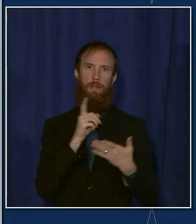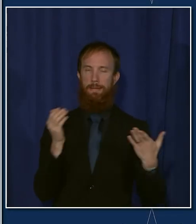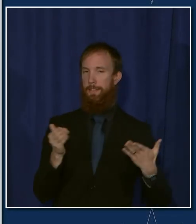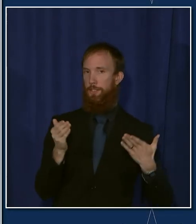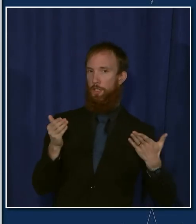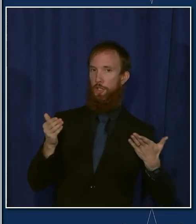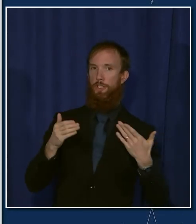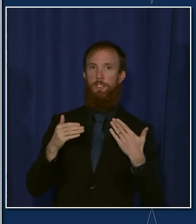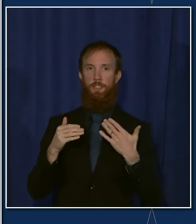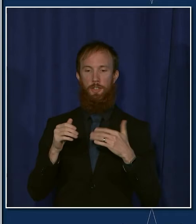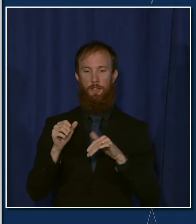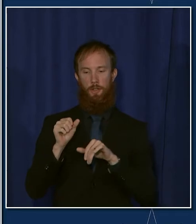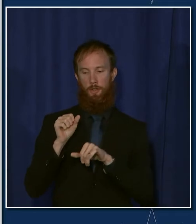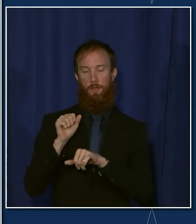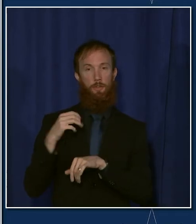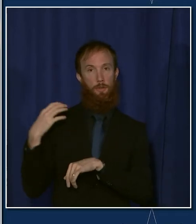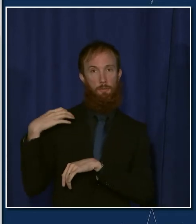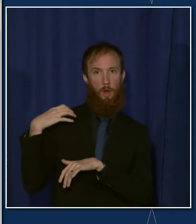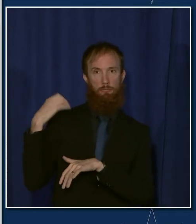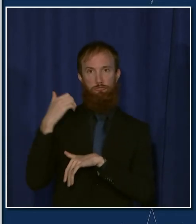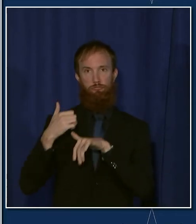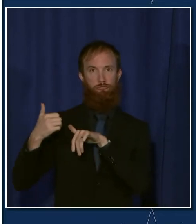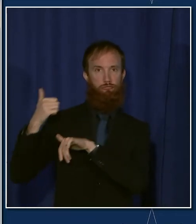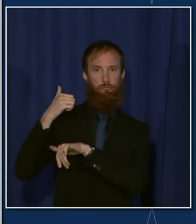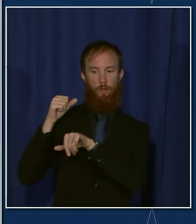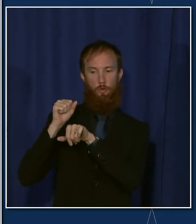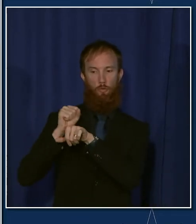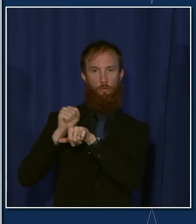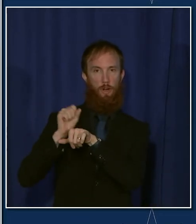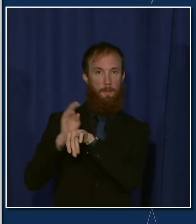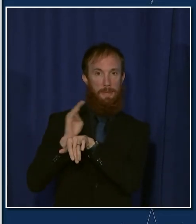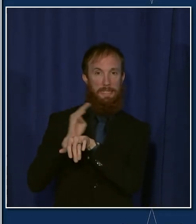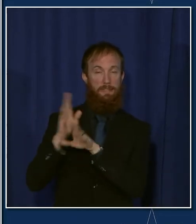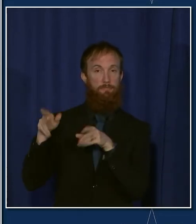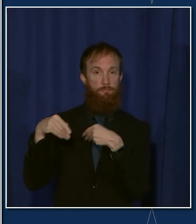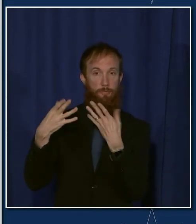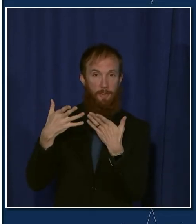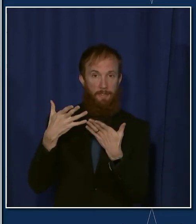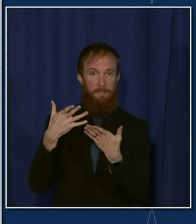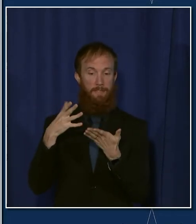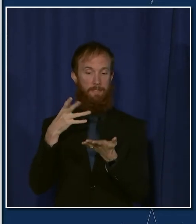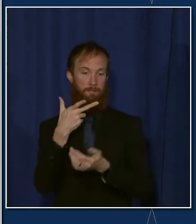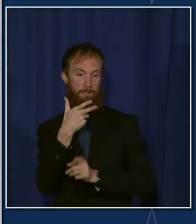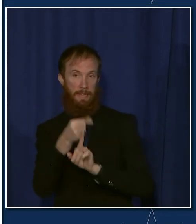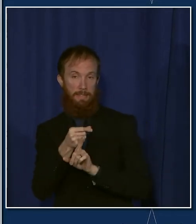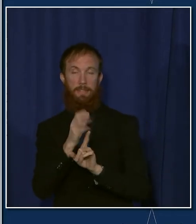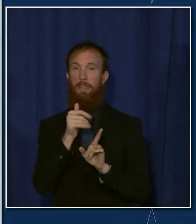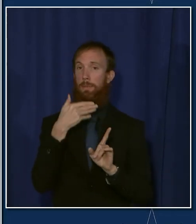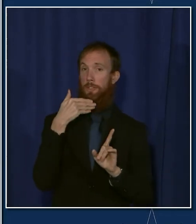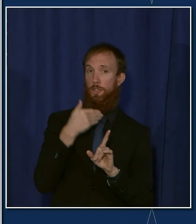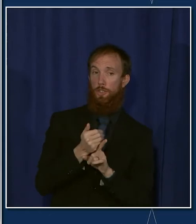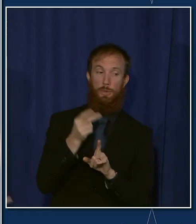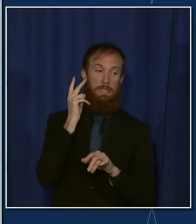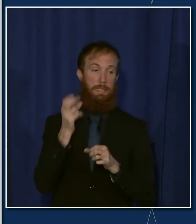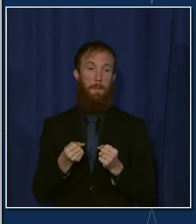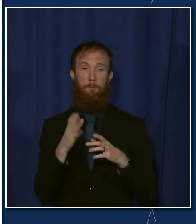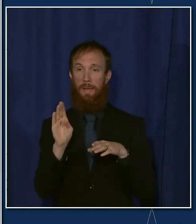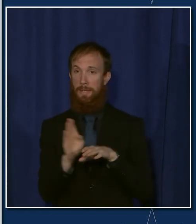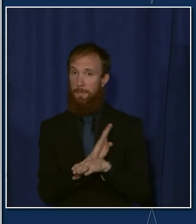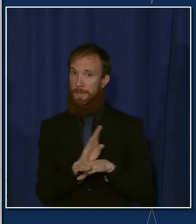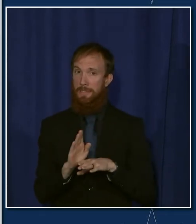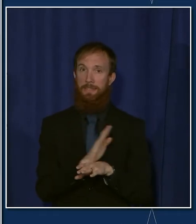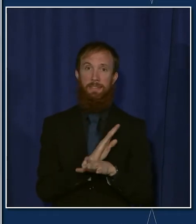through employers, which has been going well overall. We've also seen a lot of businesses step up, and every time I've had